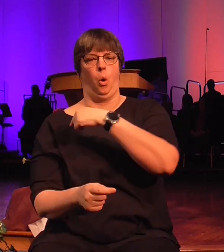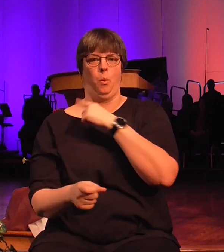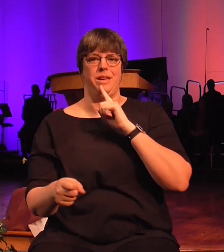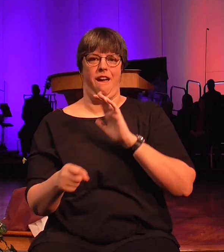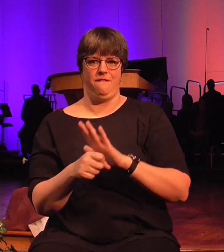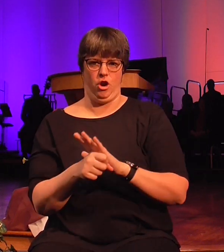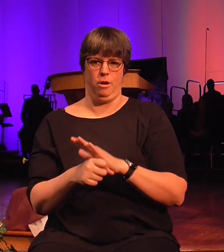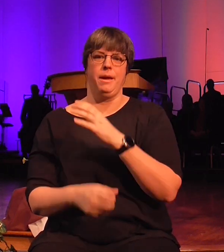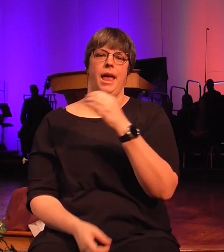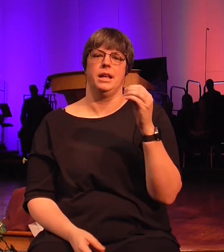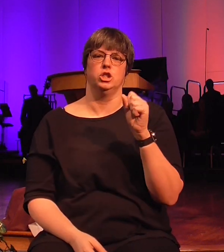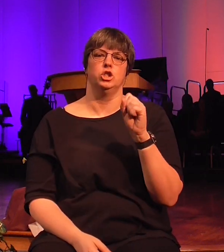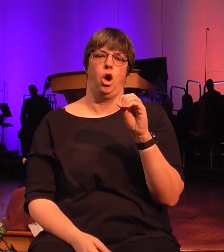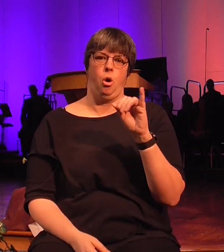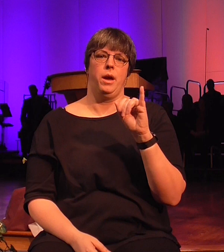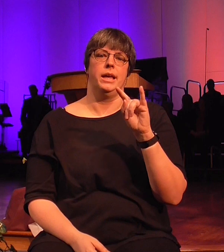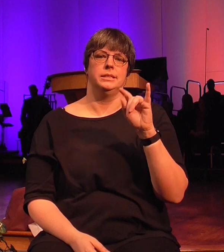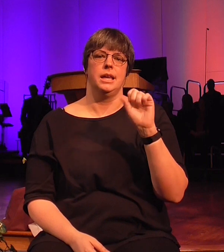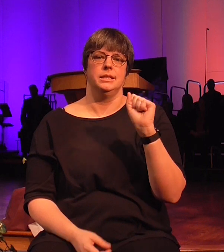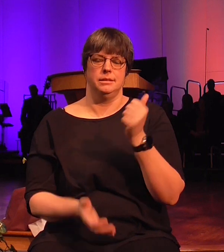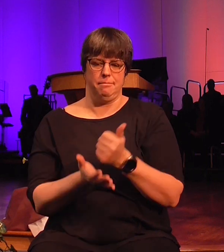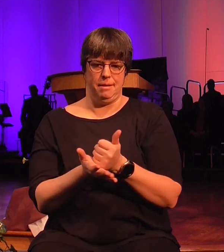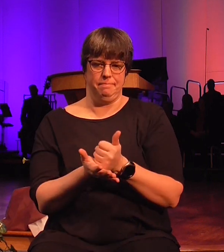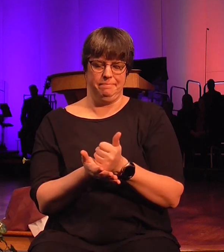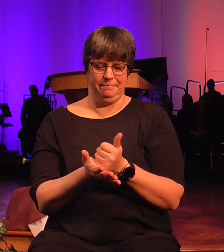affirm, and so it is.